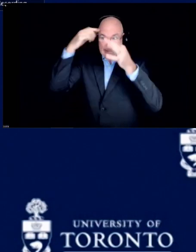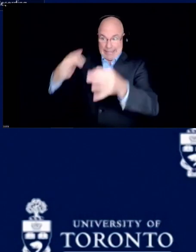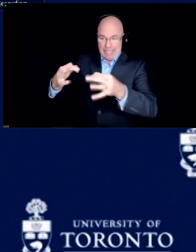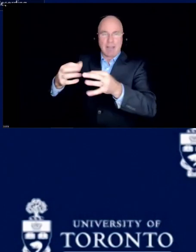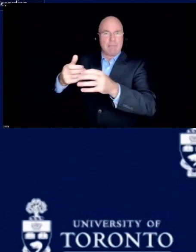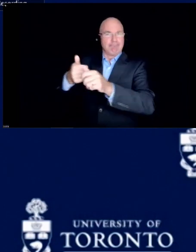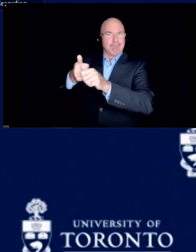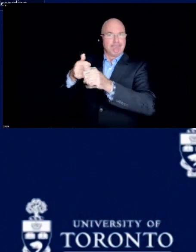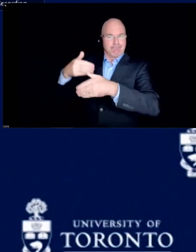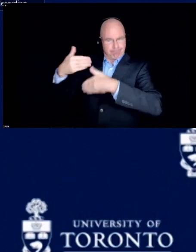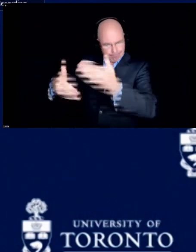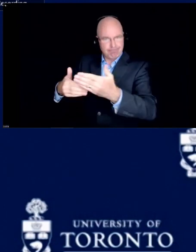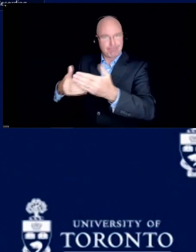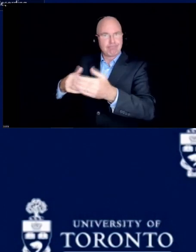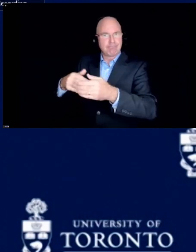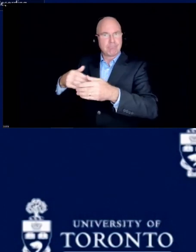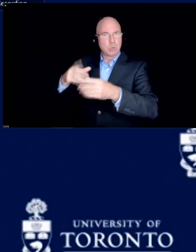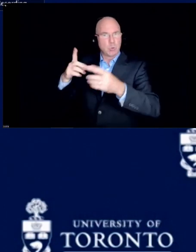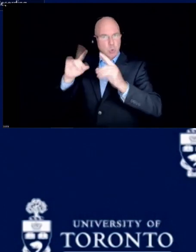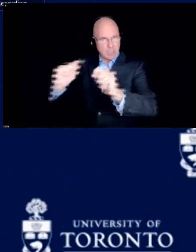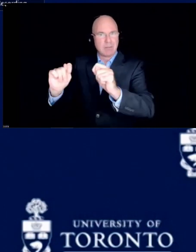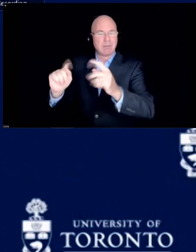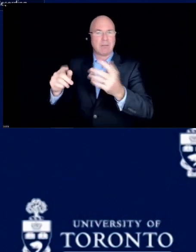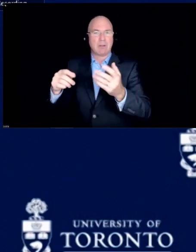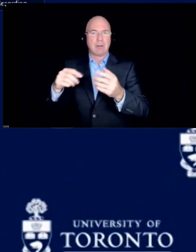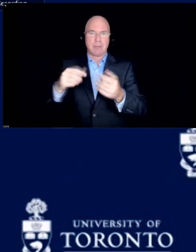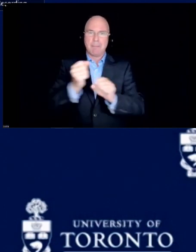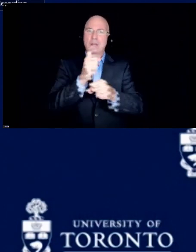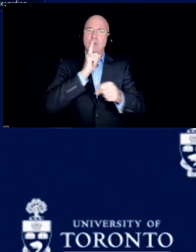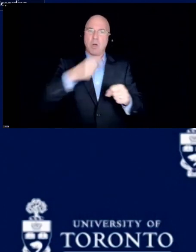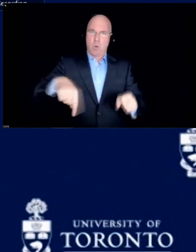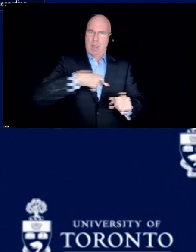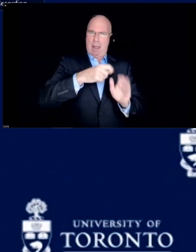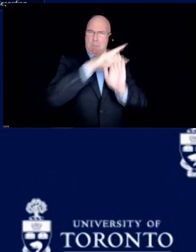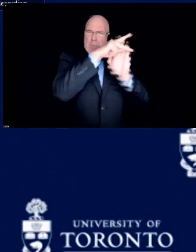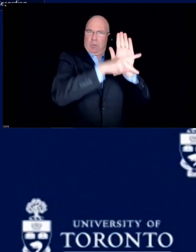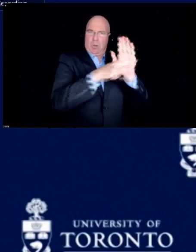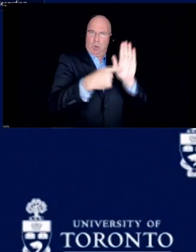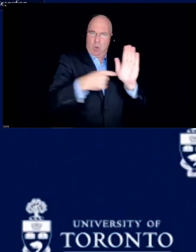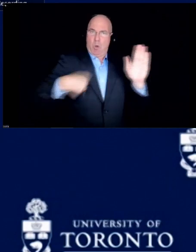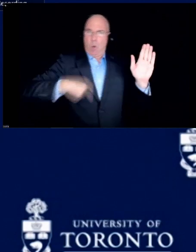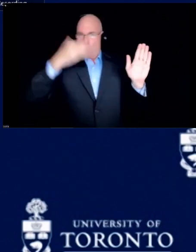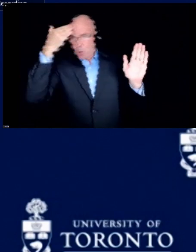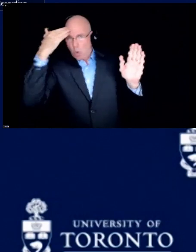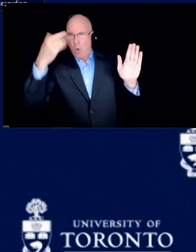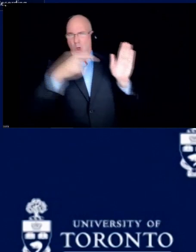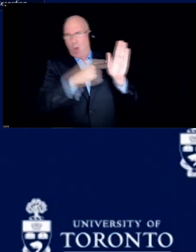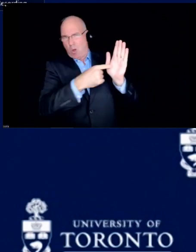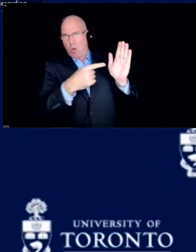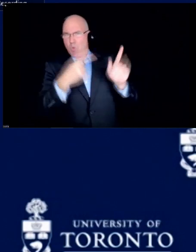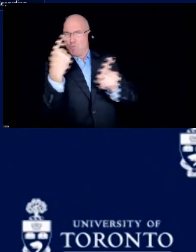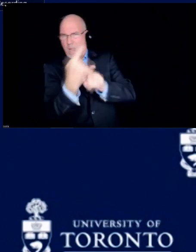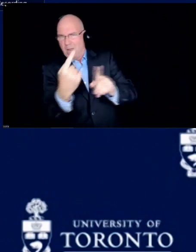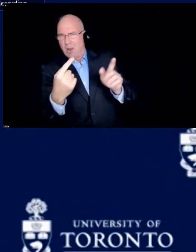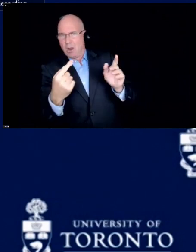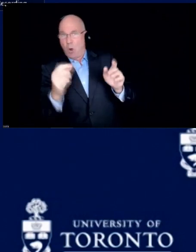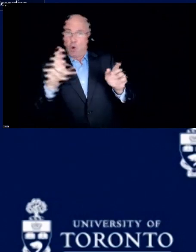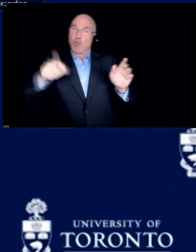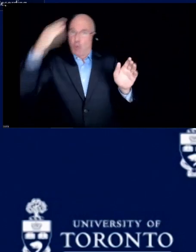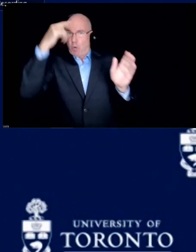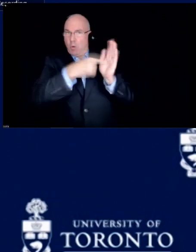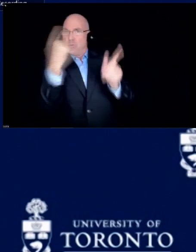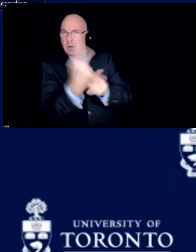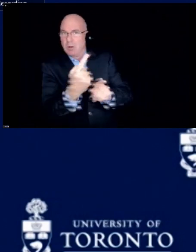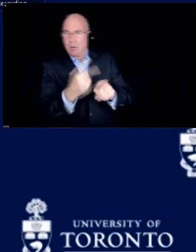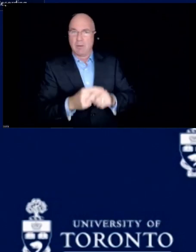that secures the principles and commitments that we know or ought to know to be right. A good way to approach